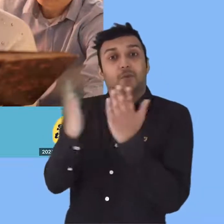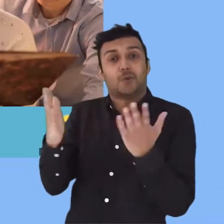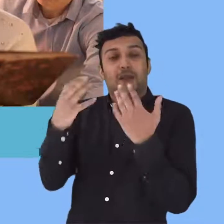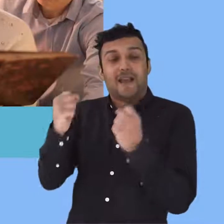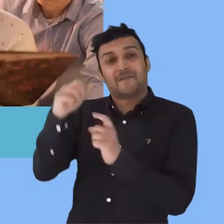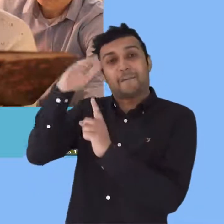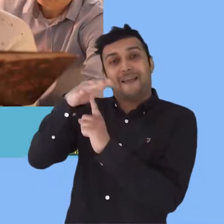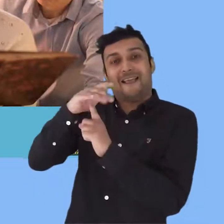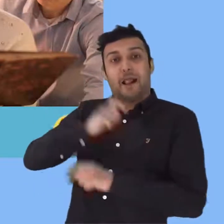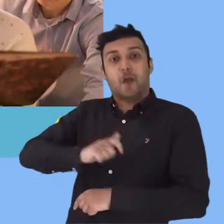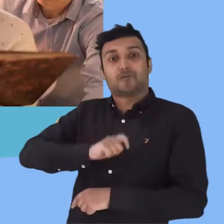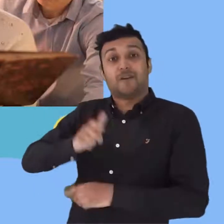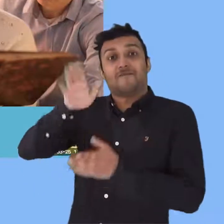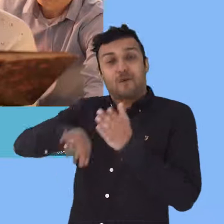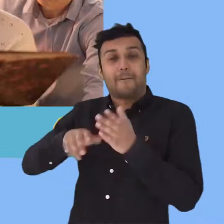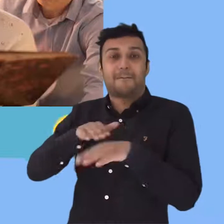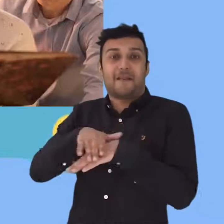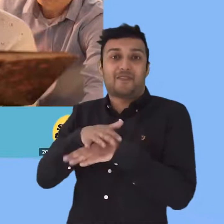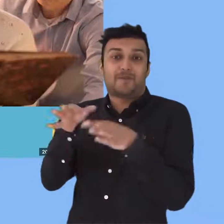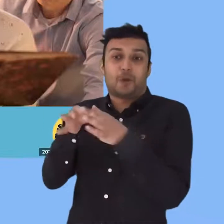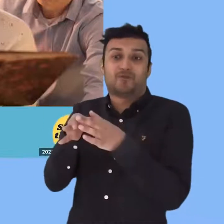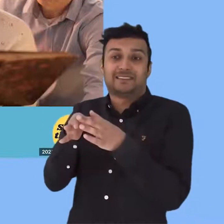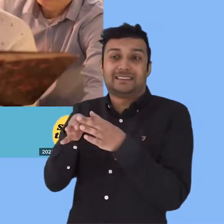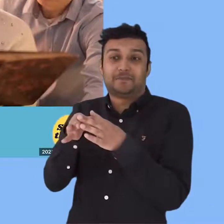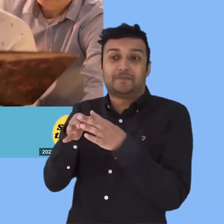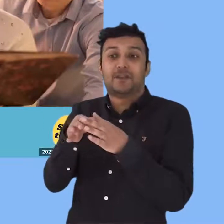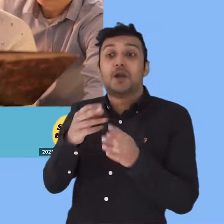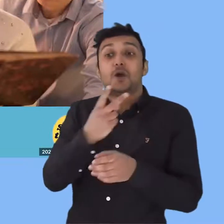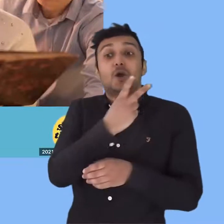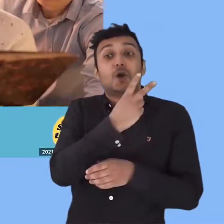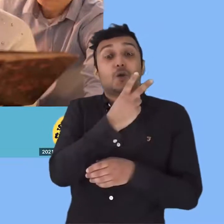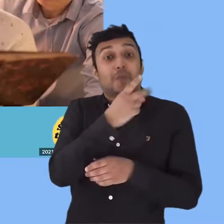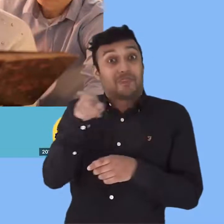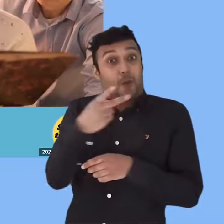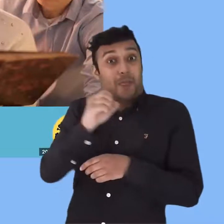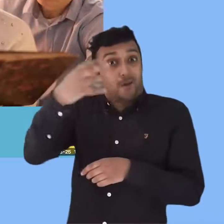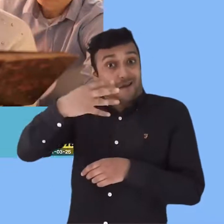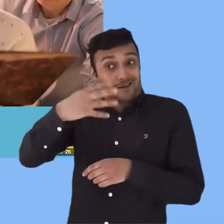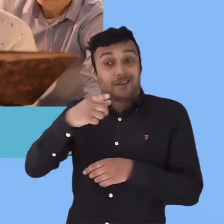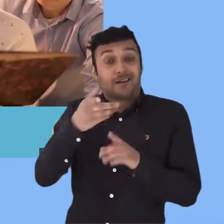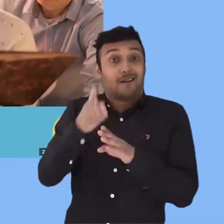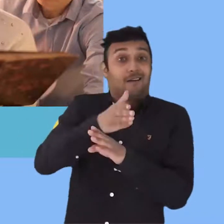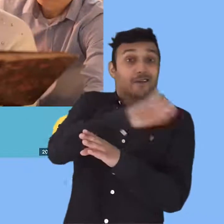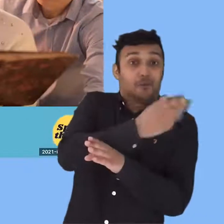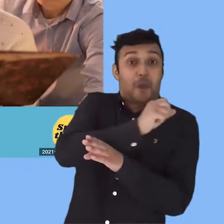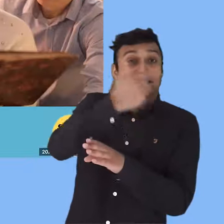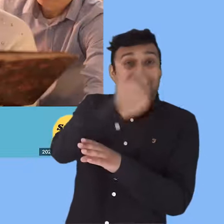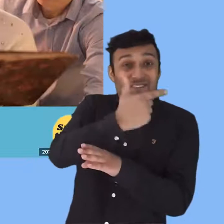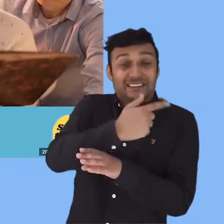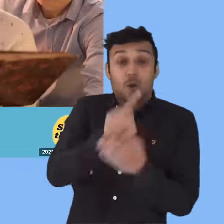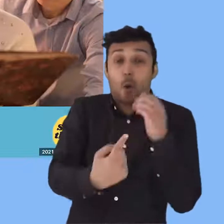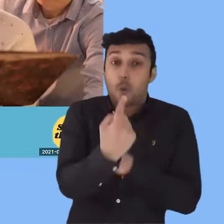before, 2018, that was 4%. In 2017, that was 1%. So that's very, very low, isn't